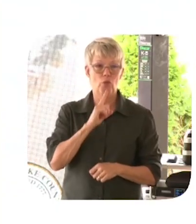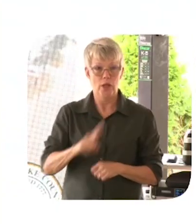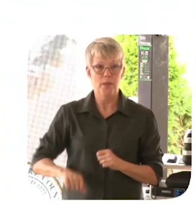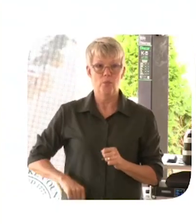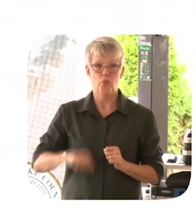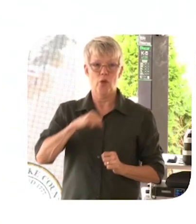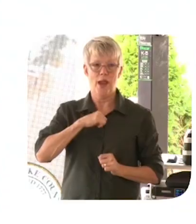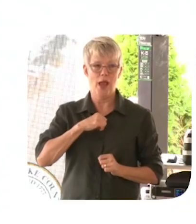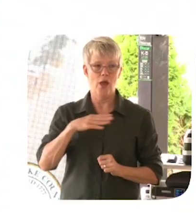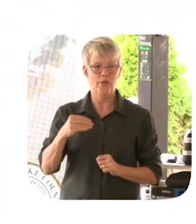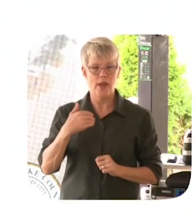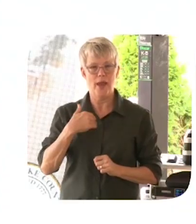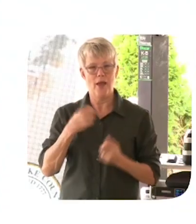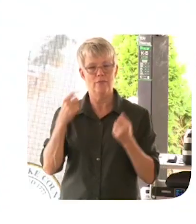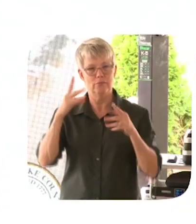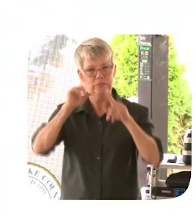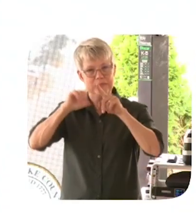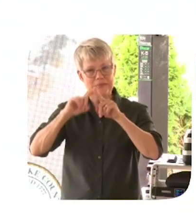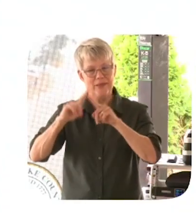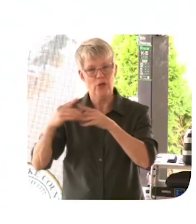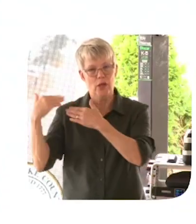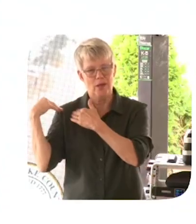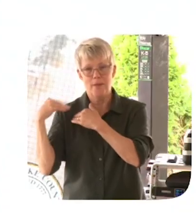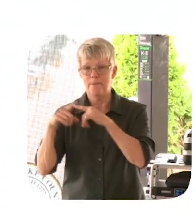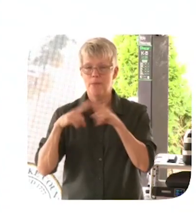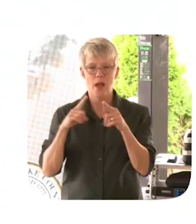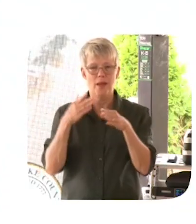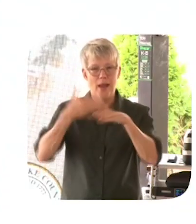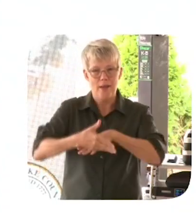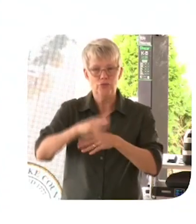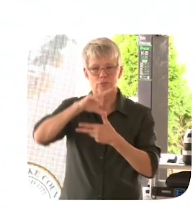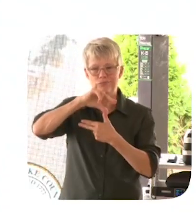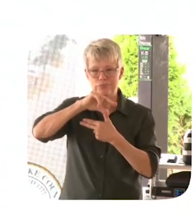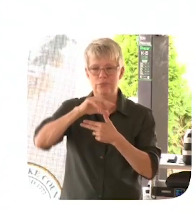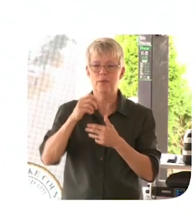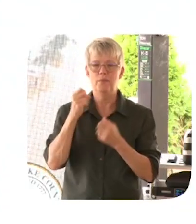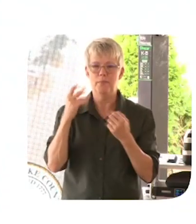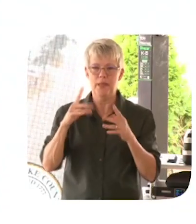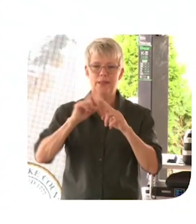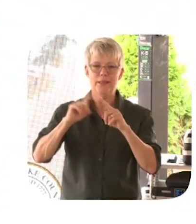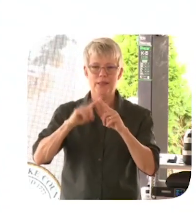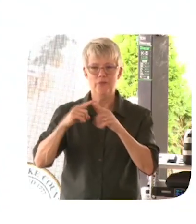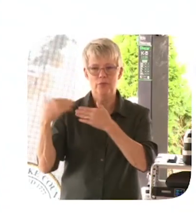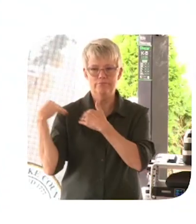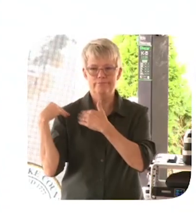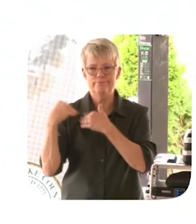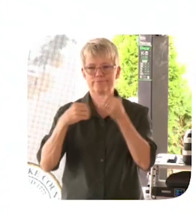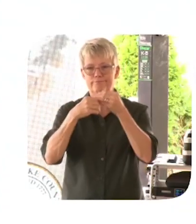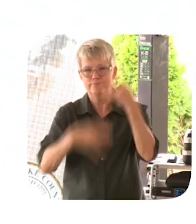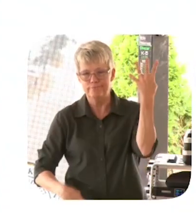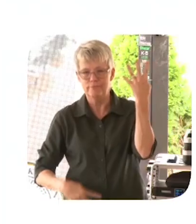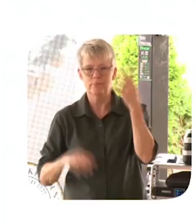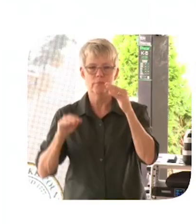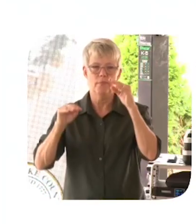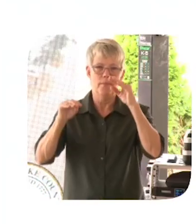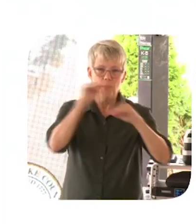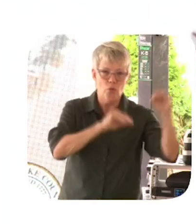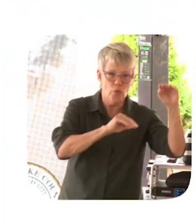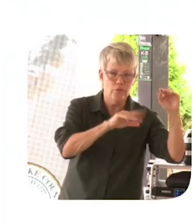they wear lots of hats, but on those days, they put on a lot of different hats. They moved locations. They